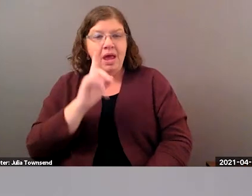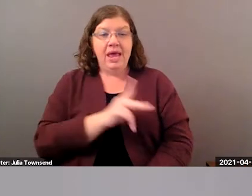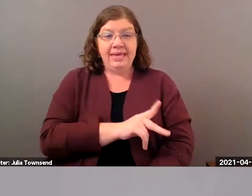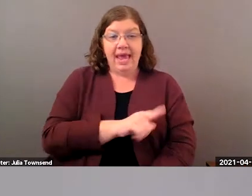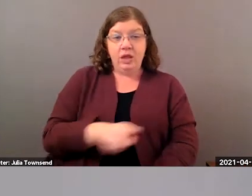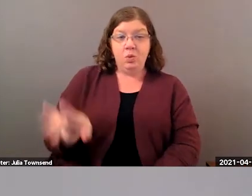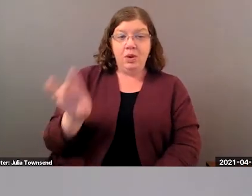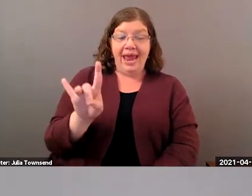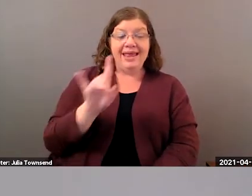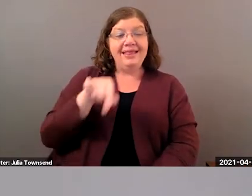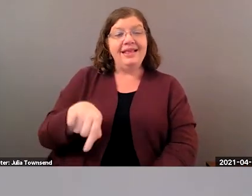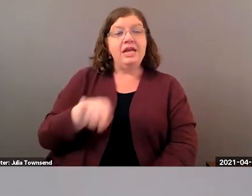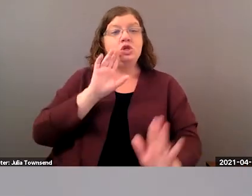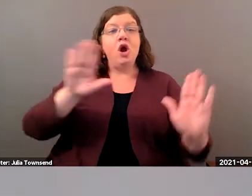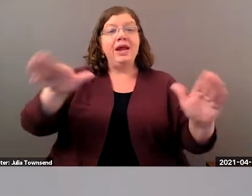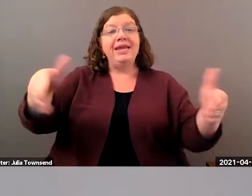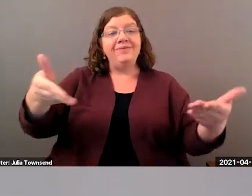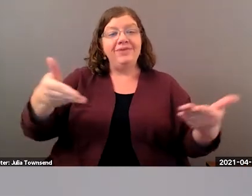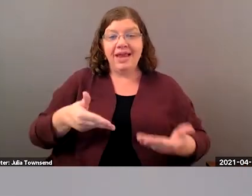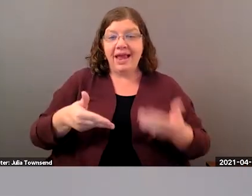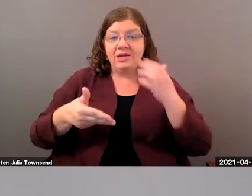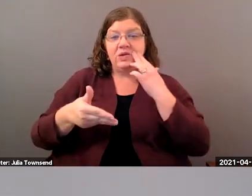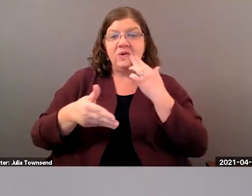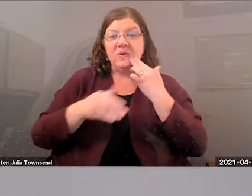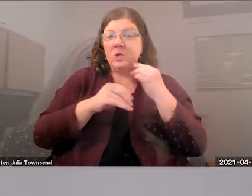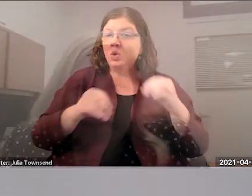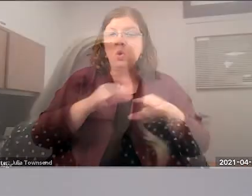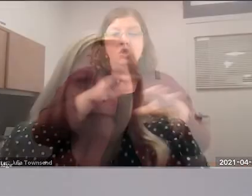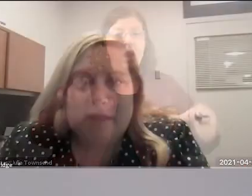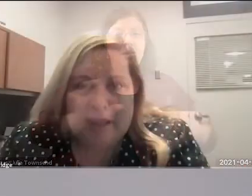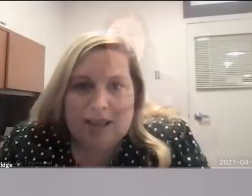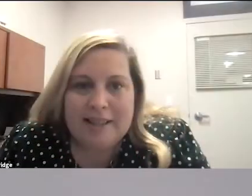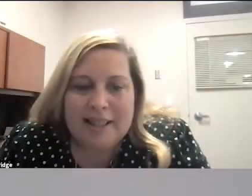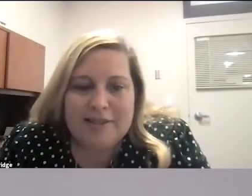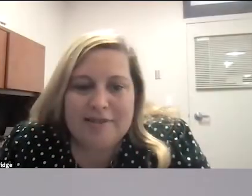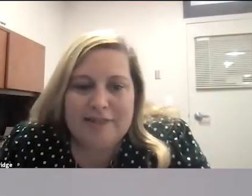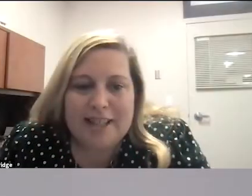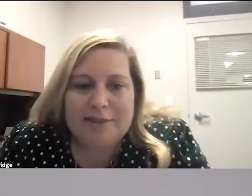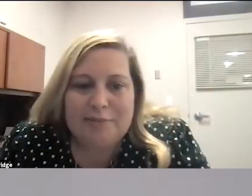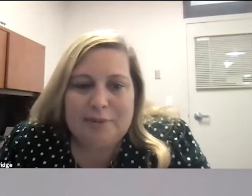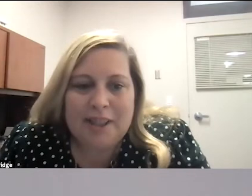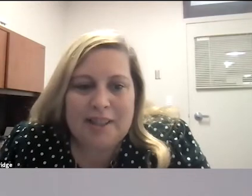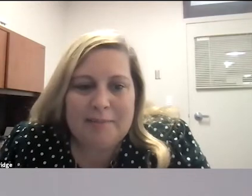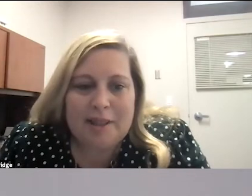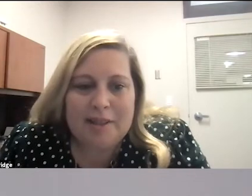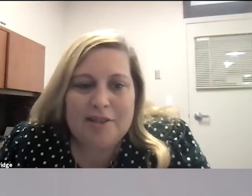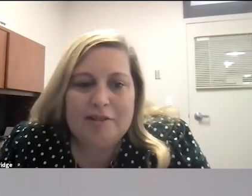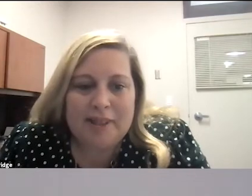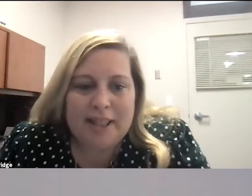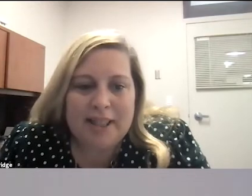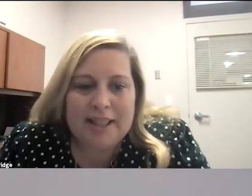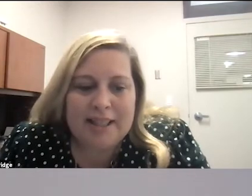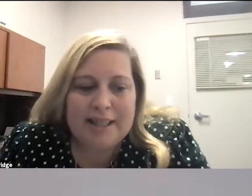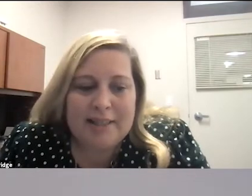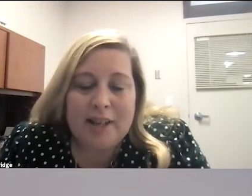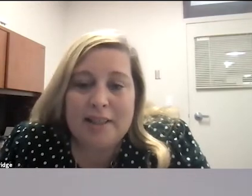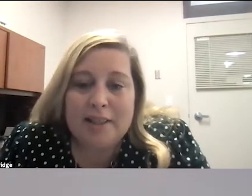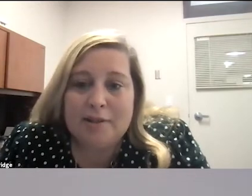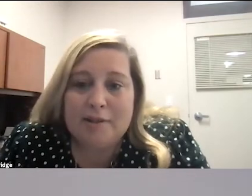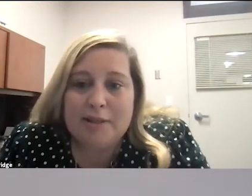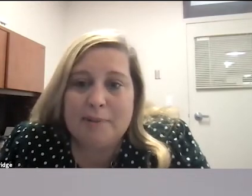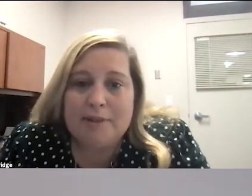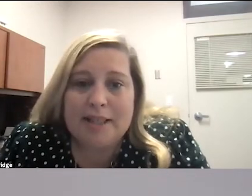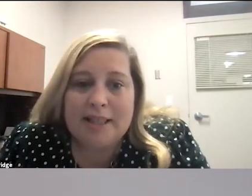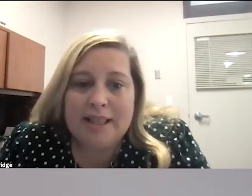these are invitations. No child is being forced to attend. That is correct. We are screening and identifying